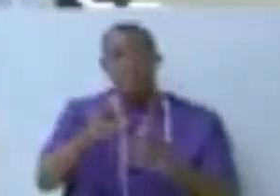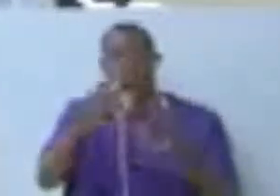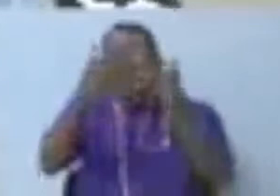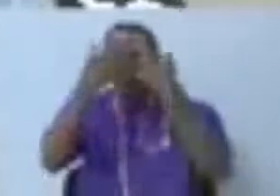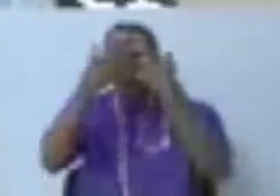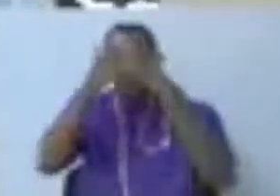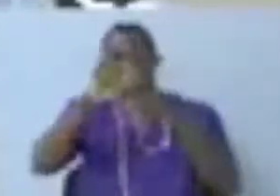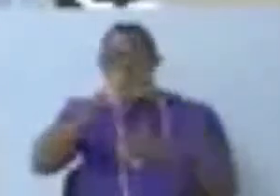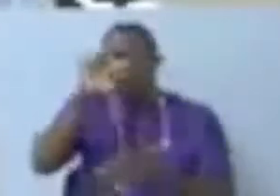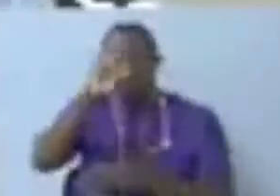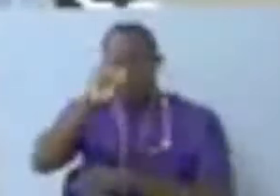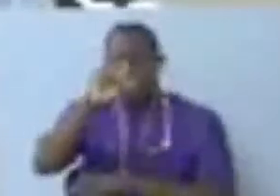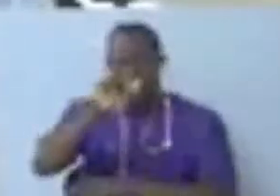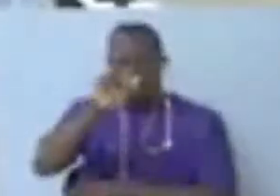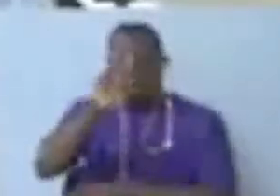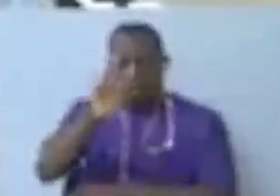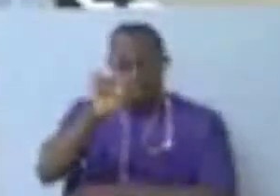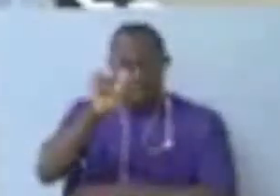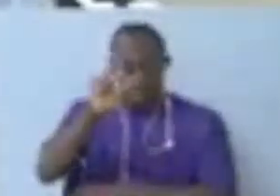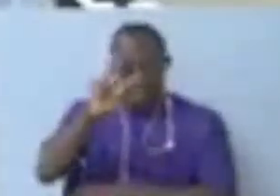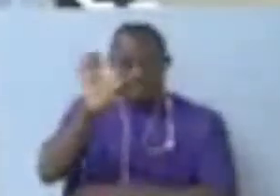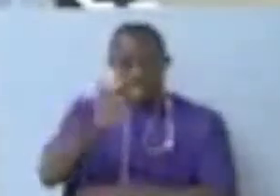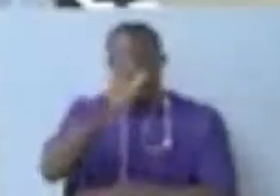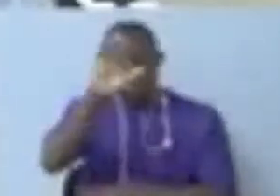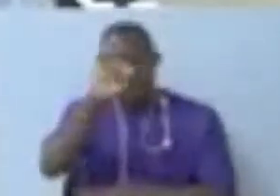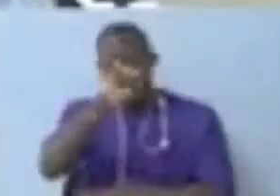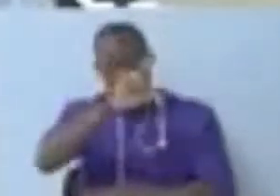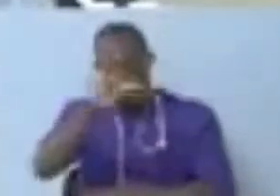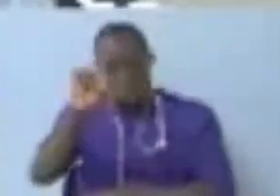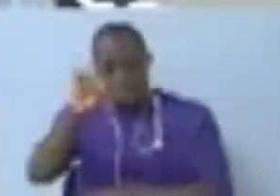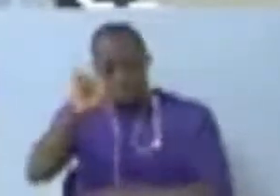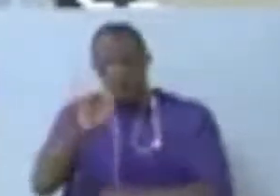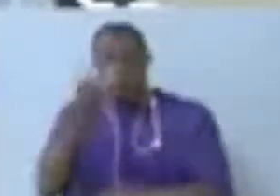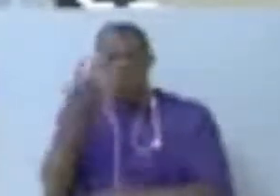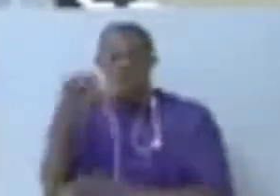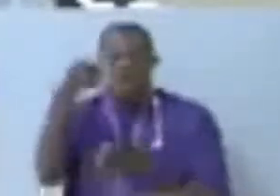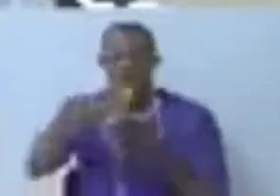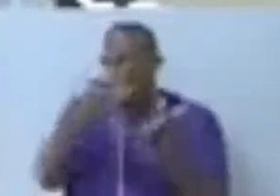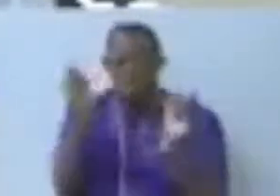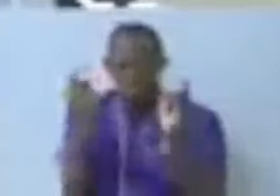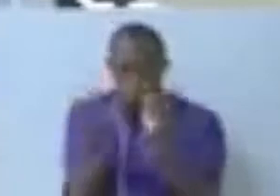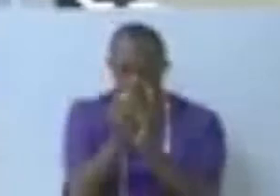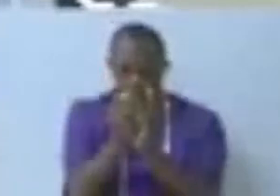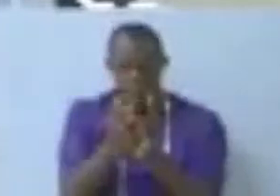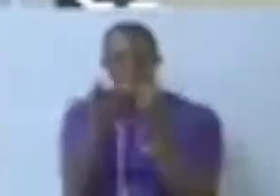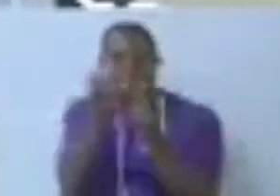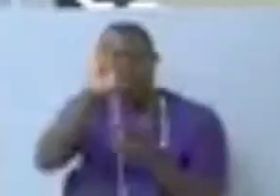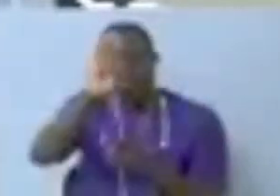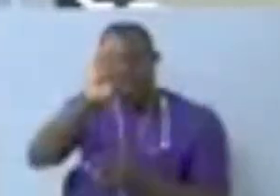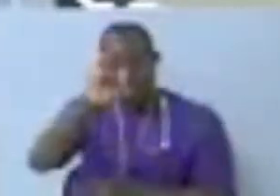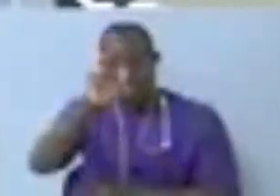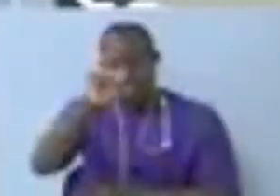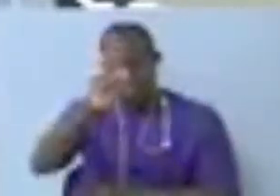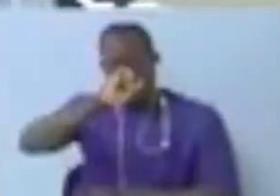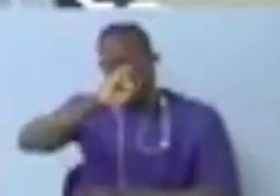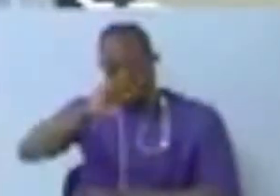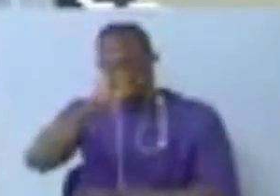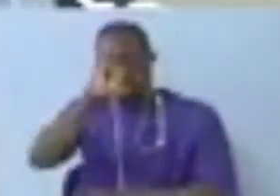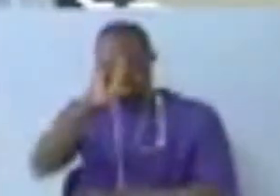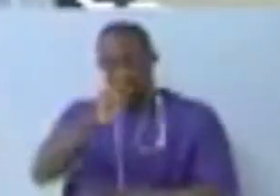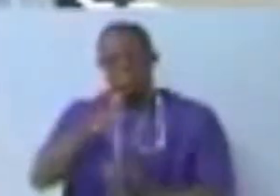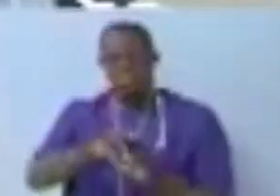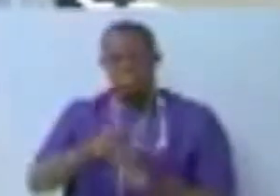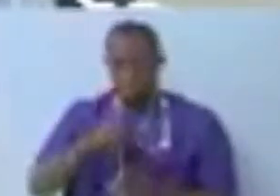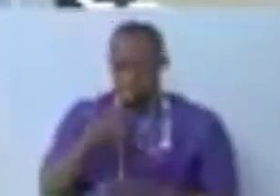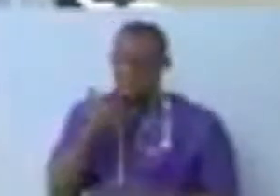When we got there, we met General Sol Baji, General Baji. And I asked the